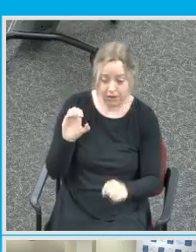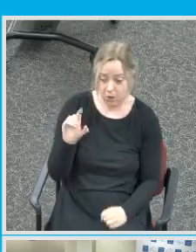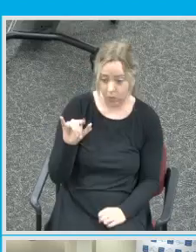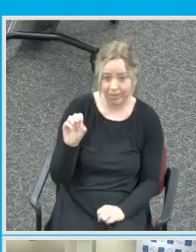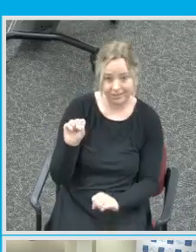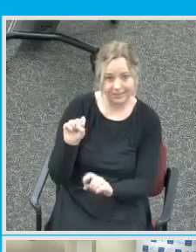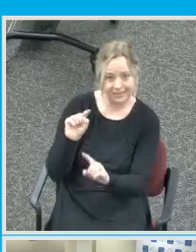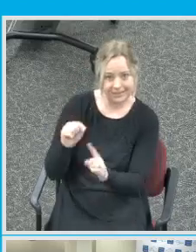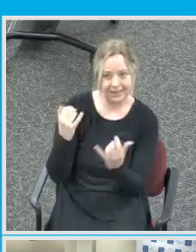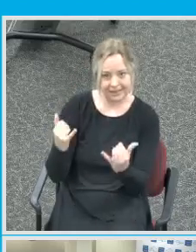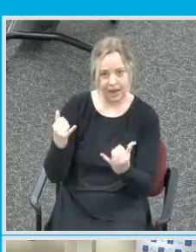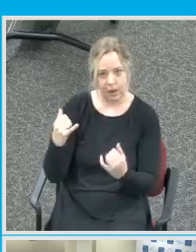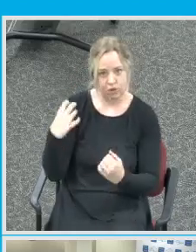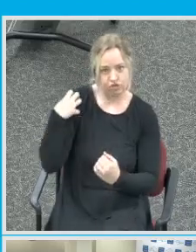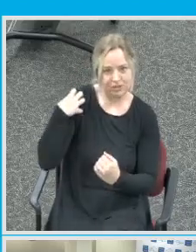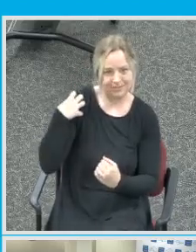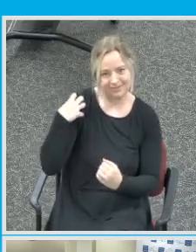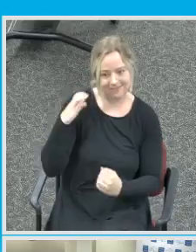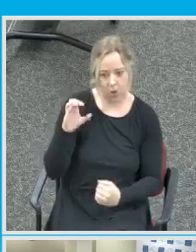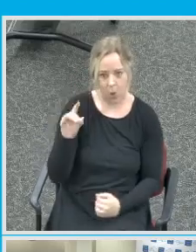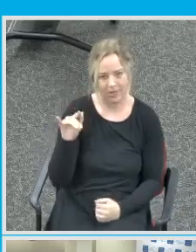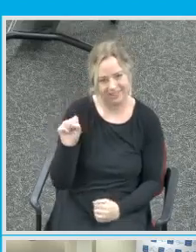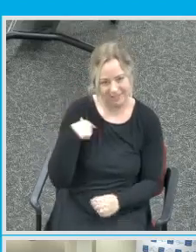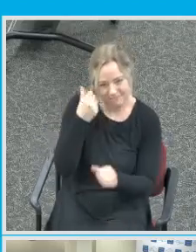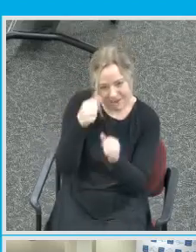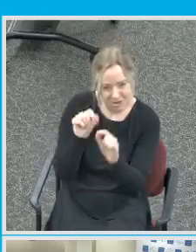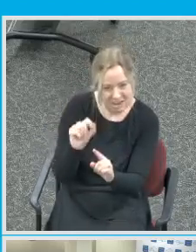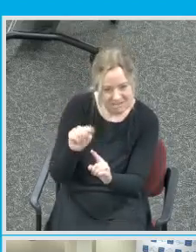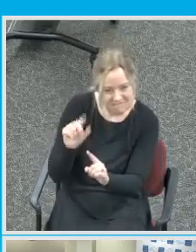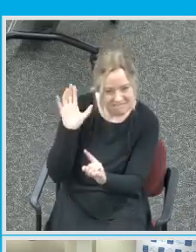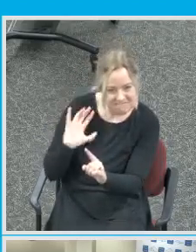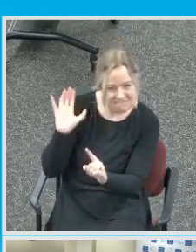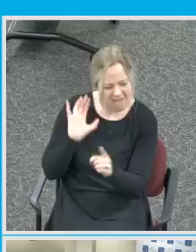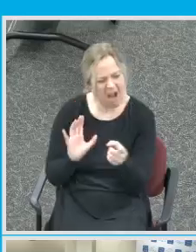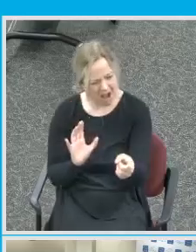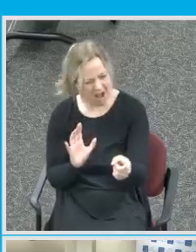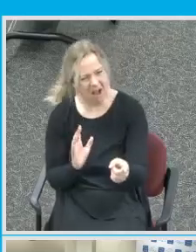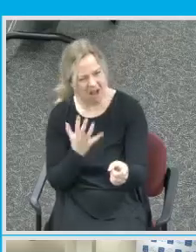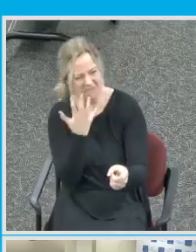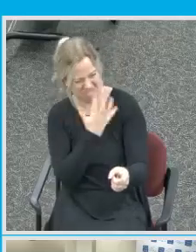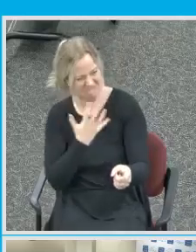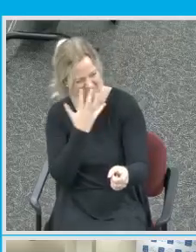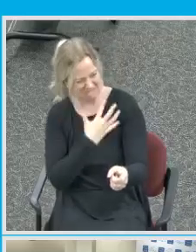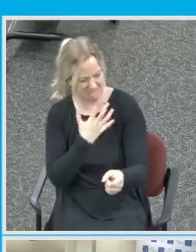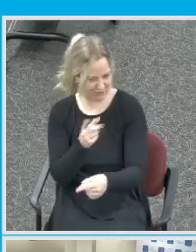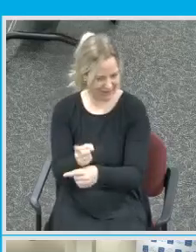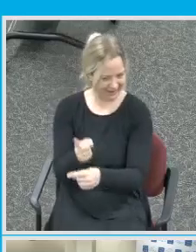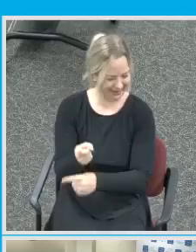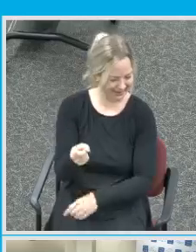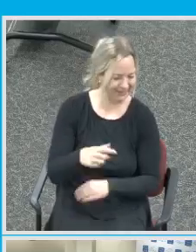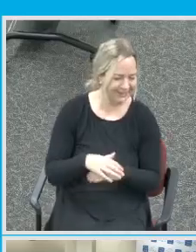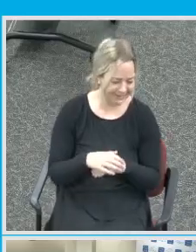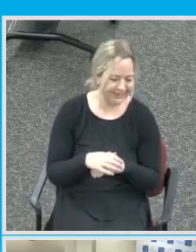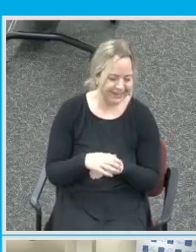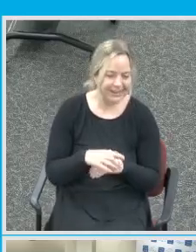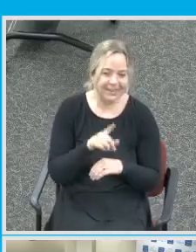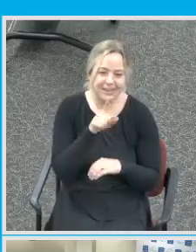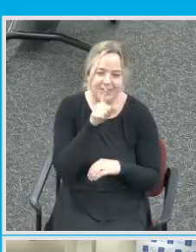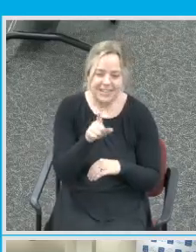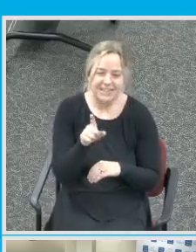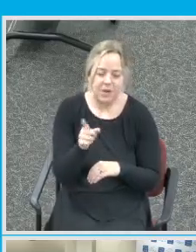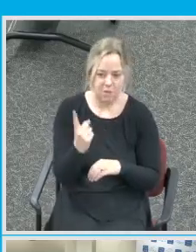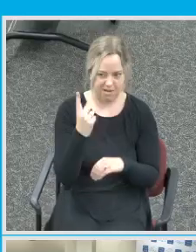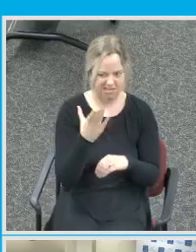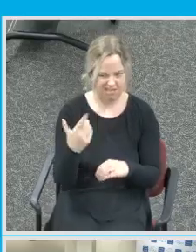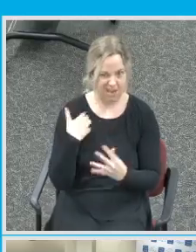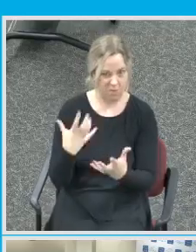know as Chief Colas in my past life. So nice to see you in this role. Yeah, that's right, exactly. You know, the one thing I'll just mention